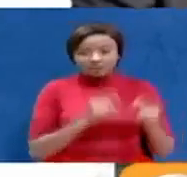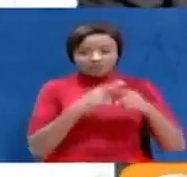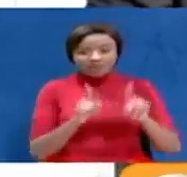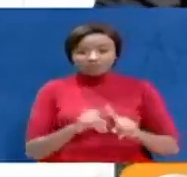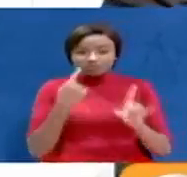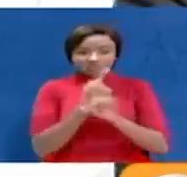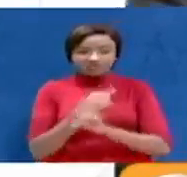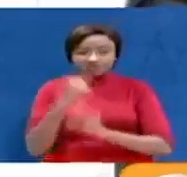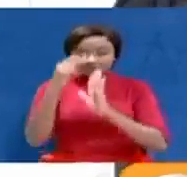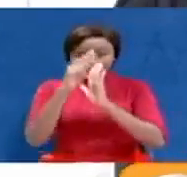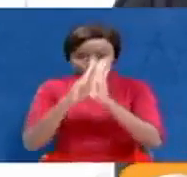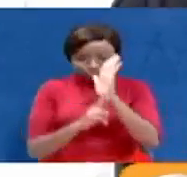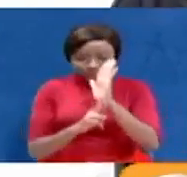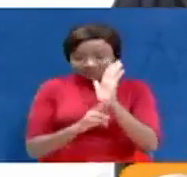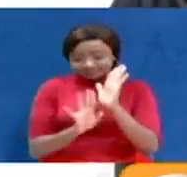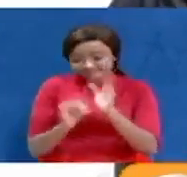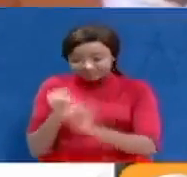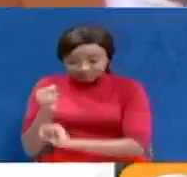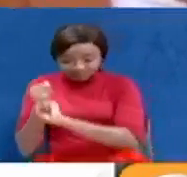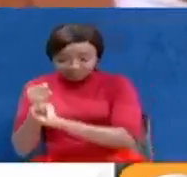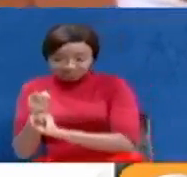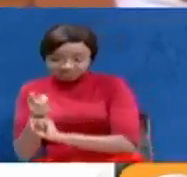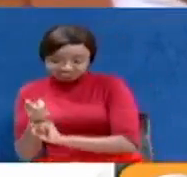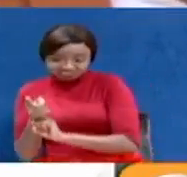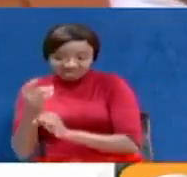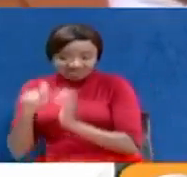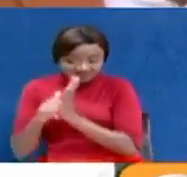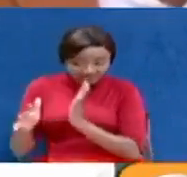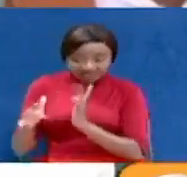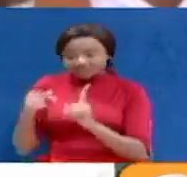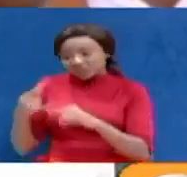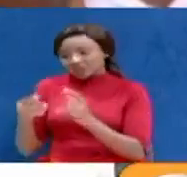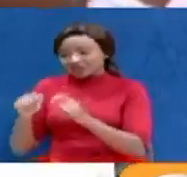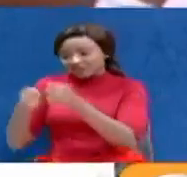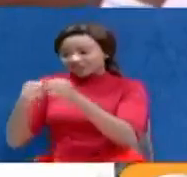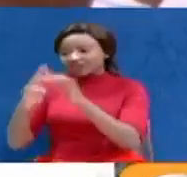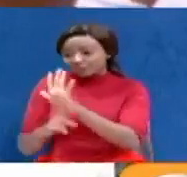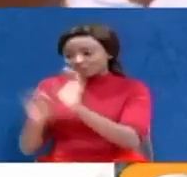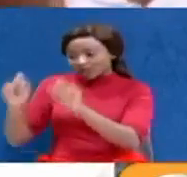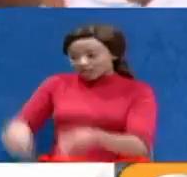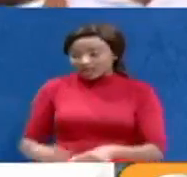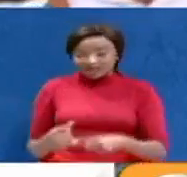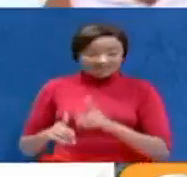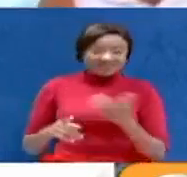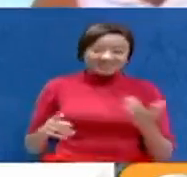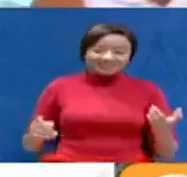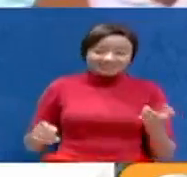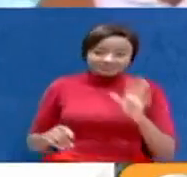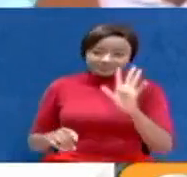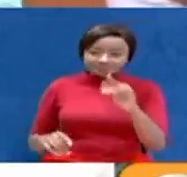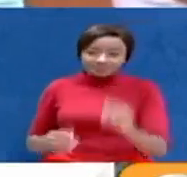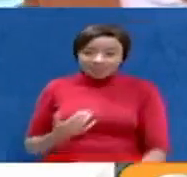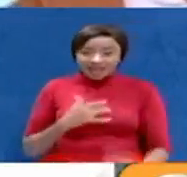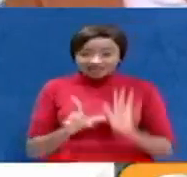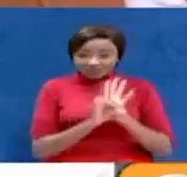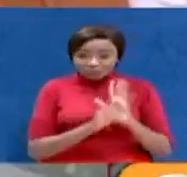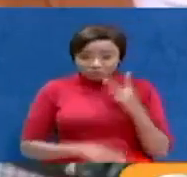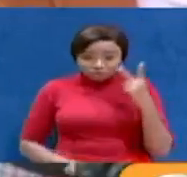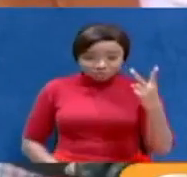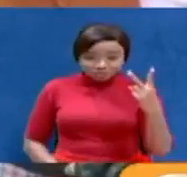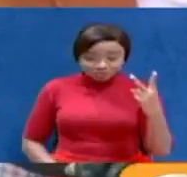proving to seemingly favor some over others. I want also to say that there are no two laws in Kenya.